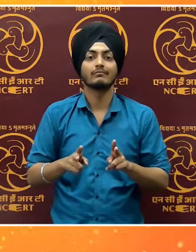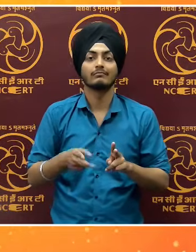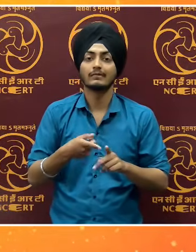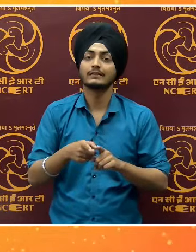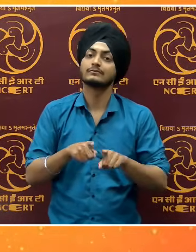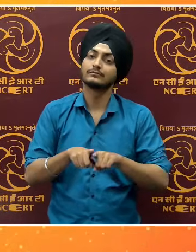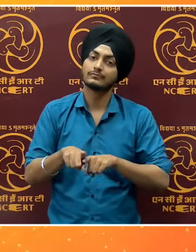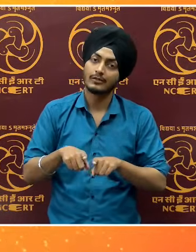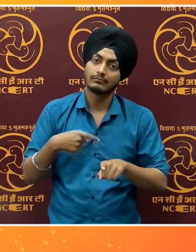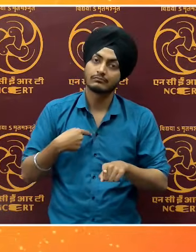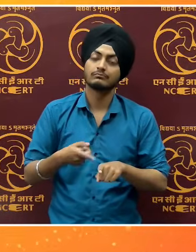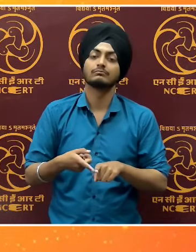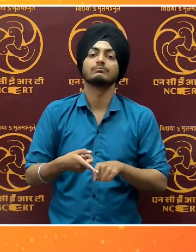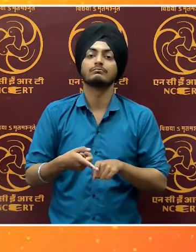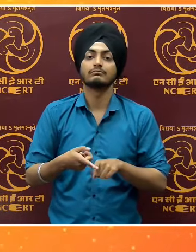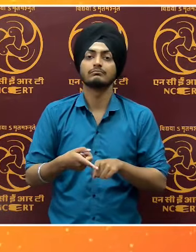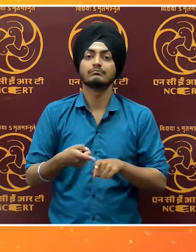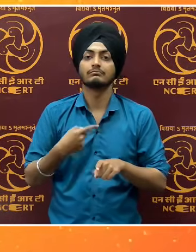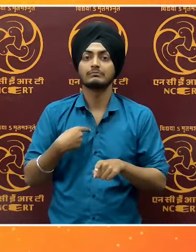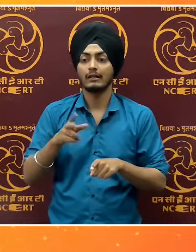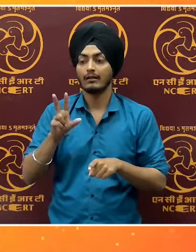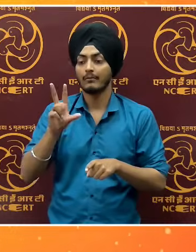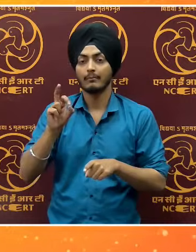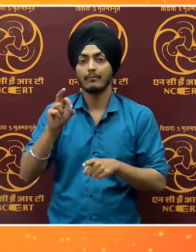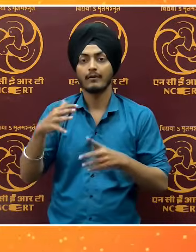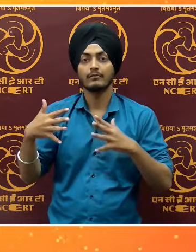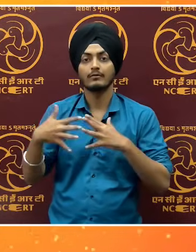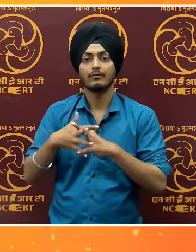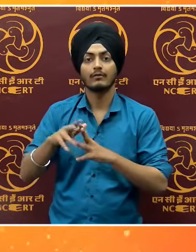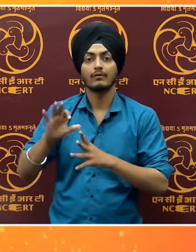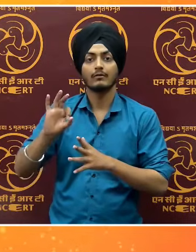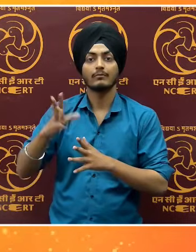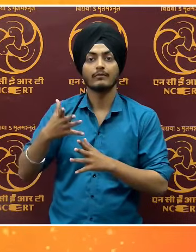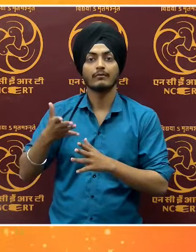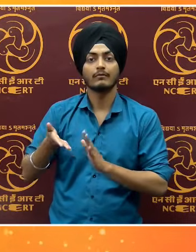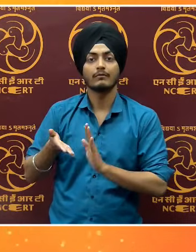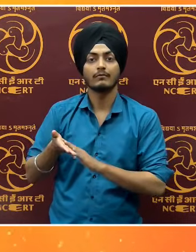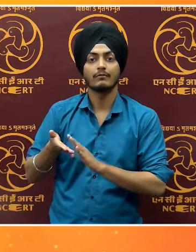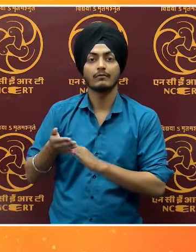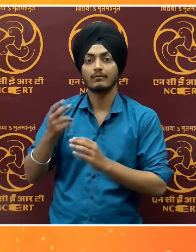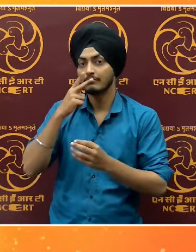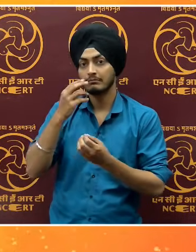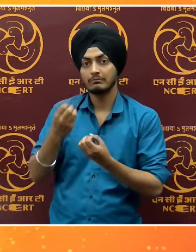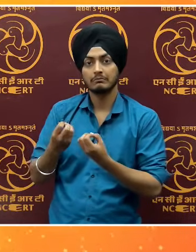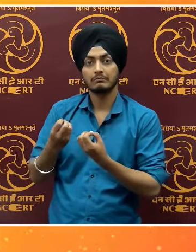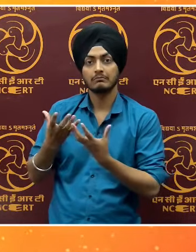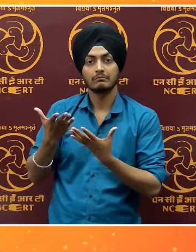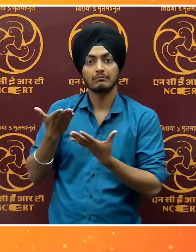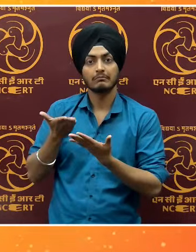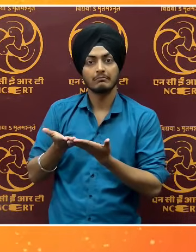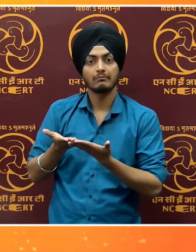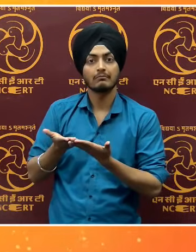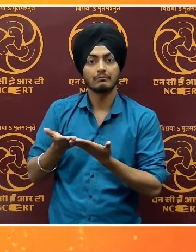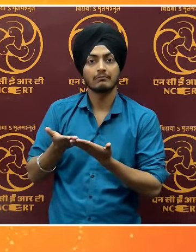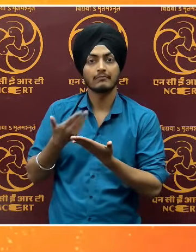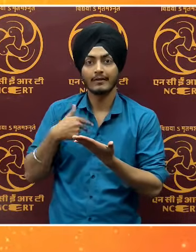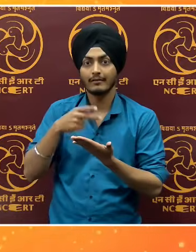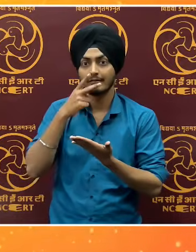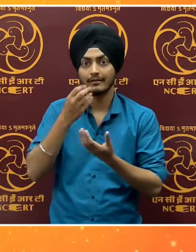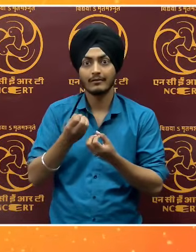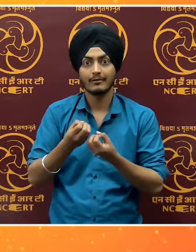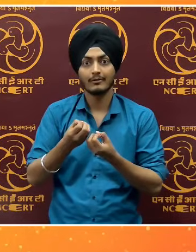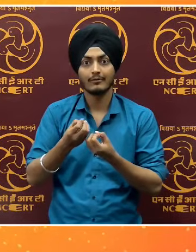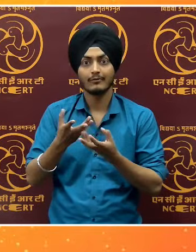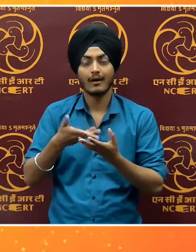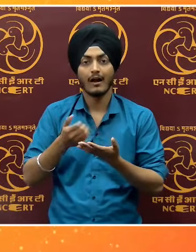way, when I connect this 20 watts bulb also, the bulb glows, there is a current flowing through the circuit. The